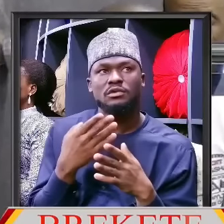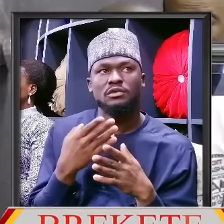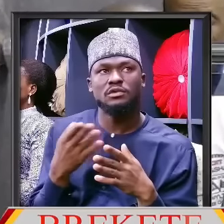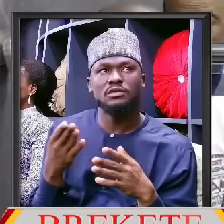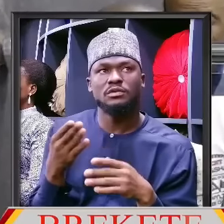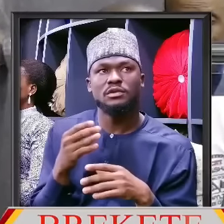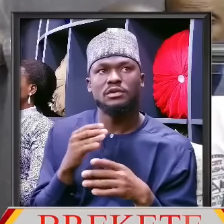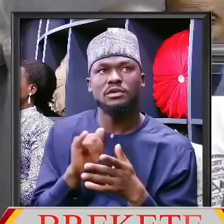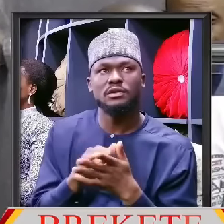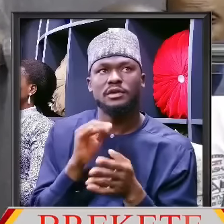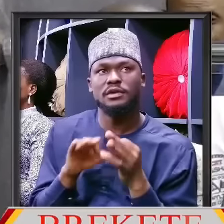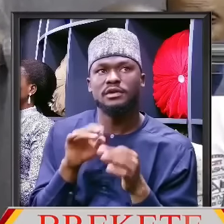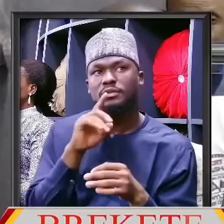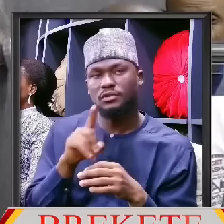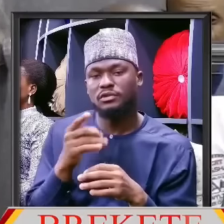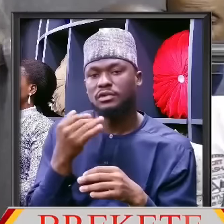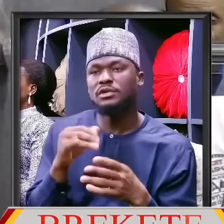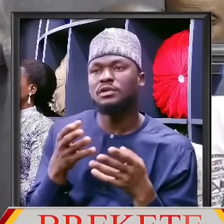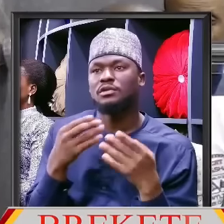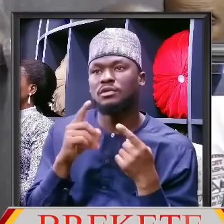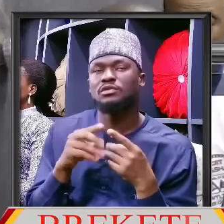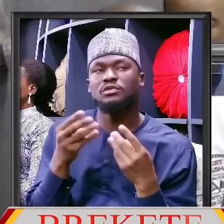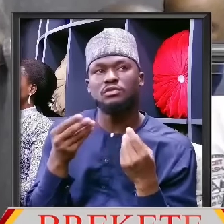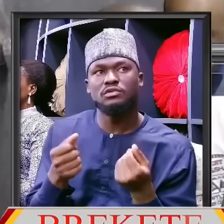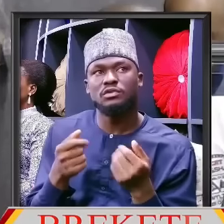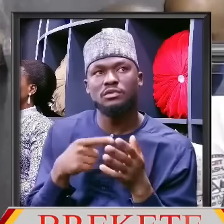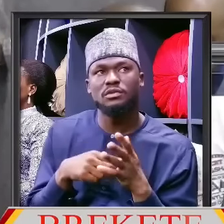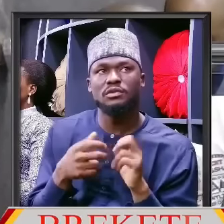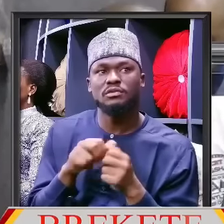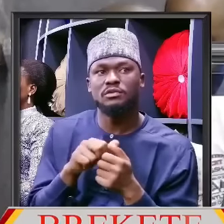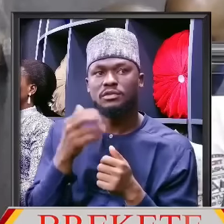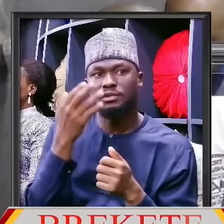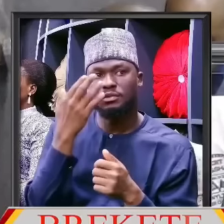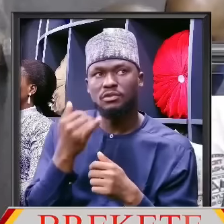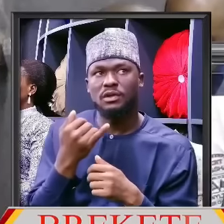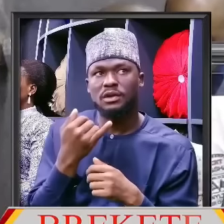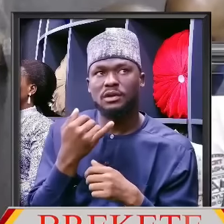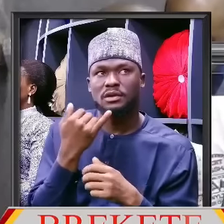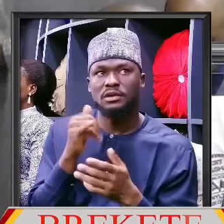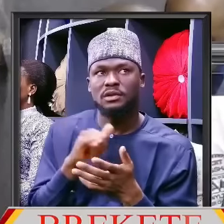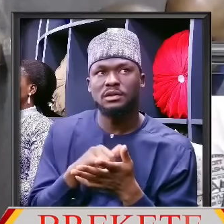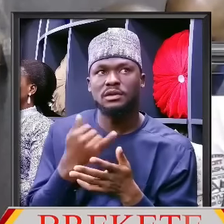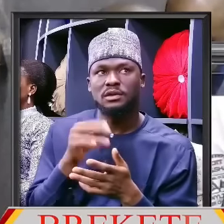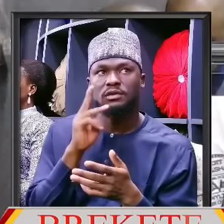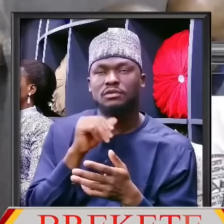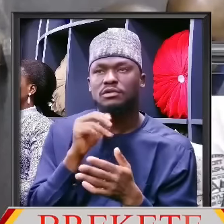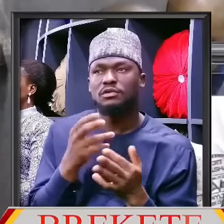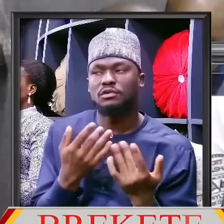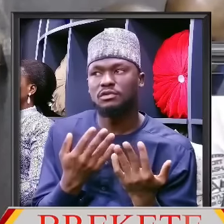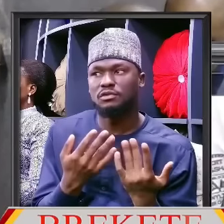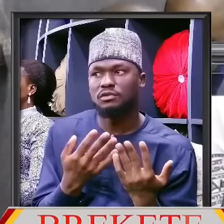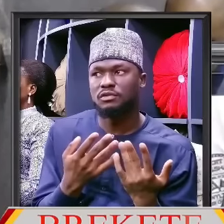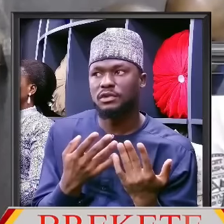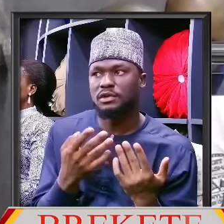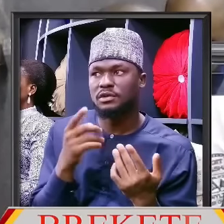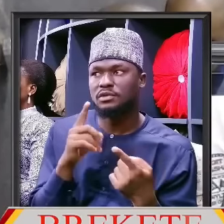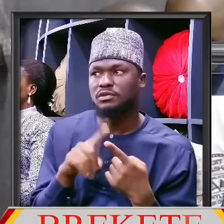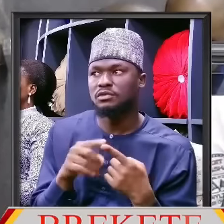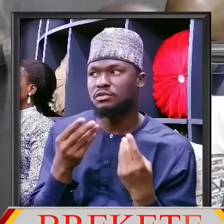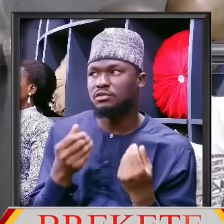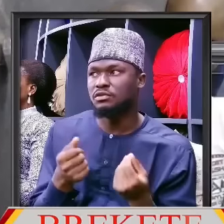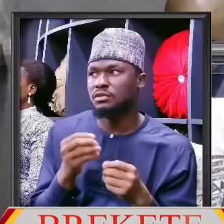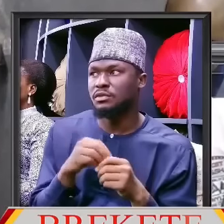if truly they want to make them resolve all of these problems, why be say they're not going to wait, make them settle up for